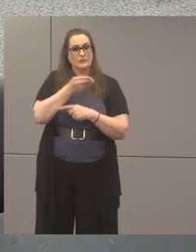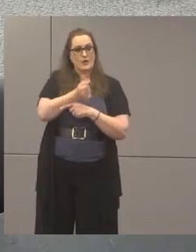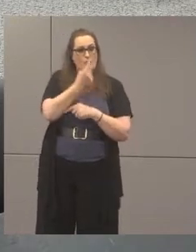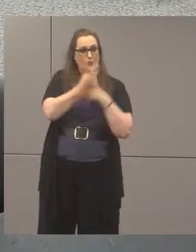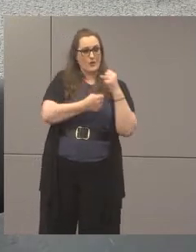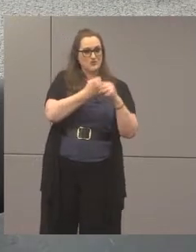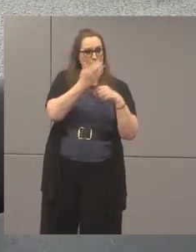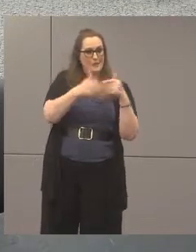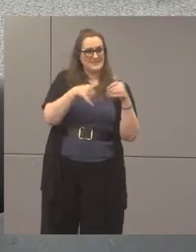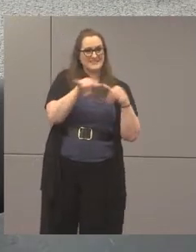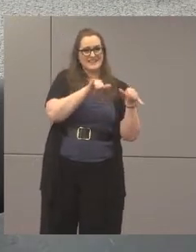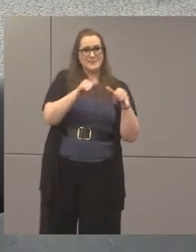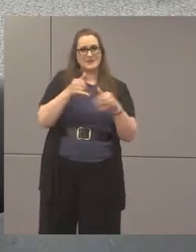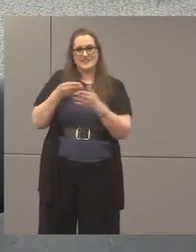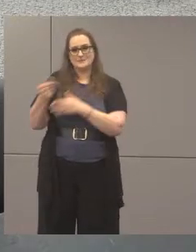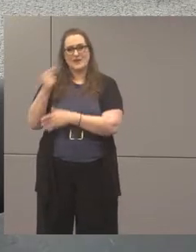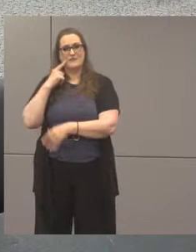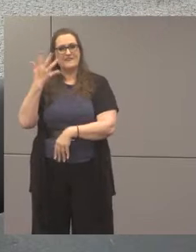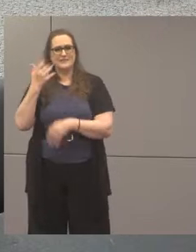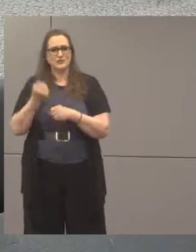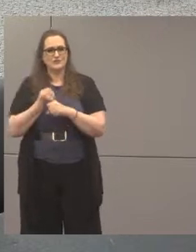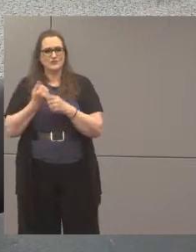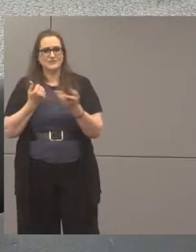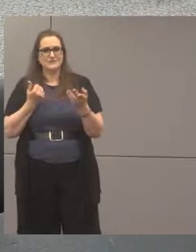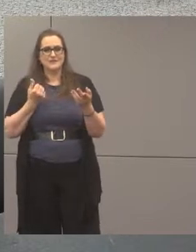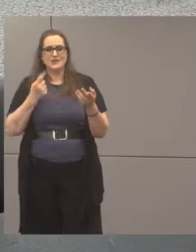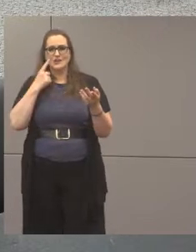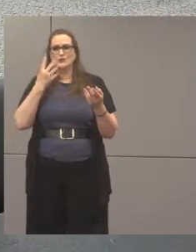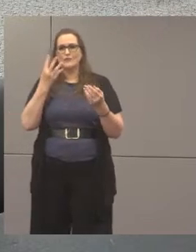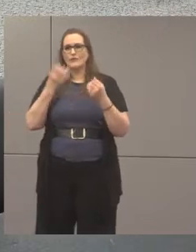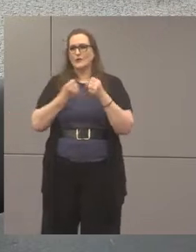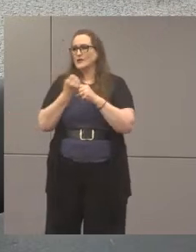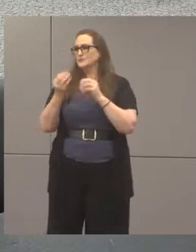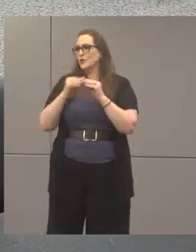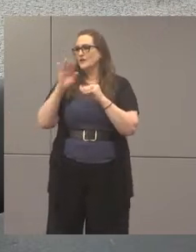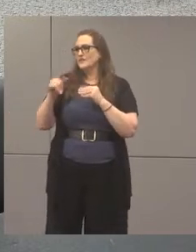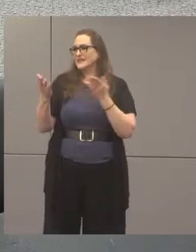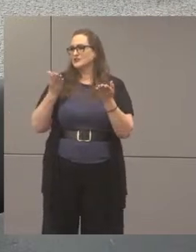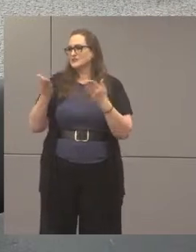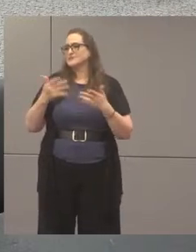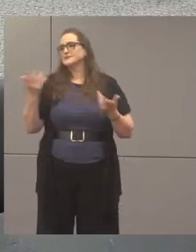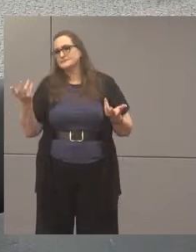and it's almost the same as paying for the 5 years. So we get 4 more years of that service.